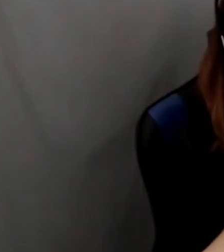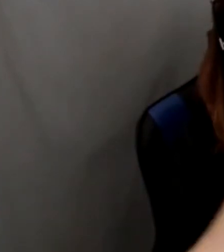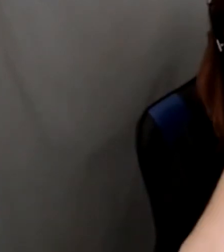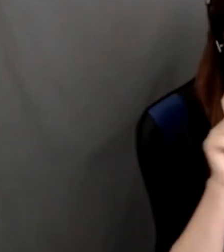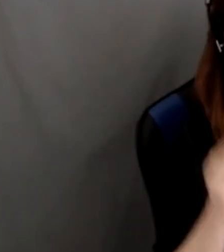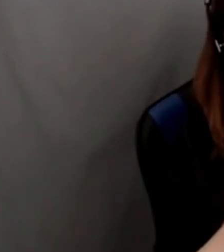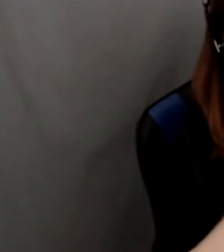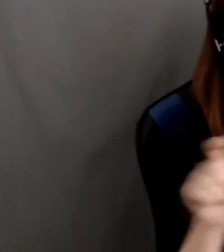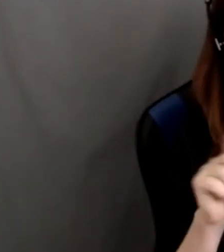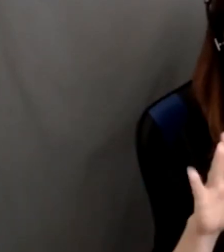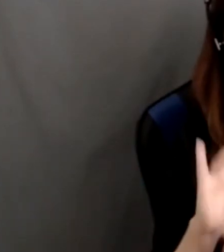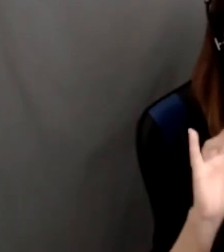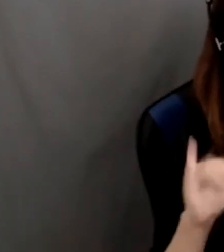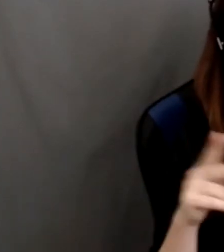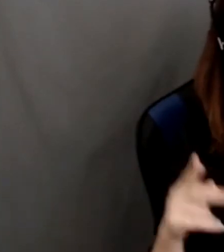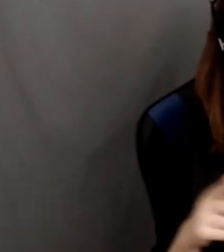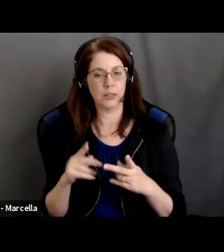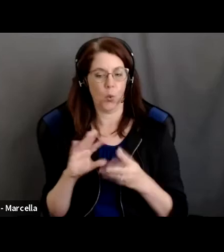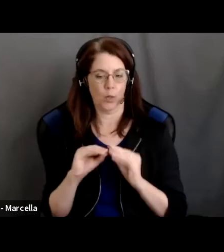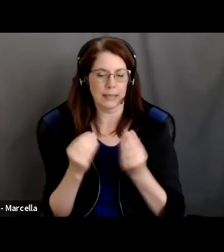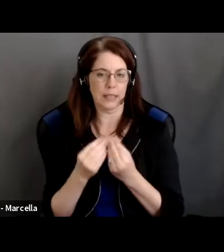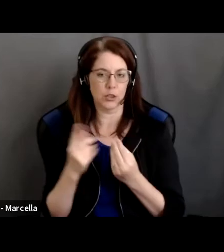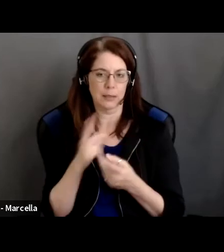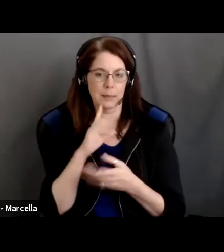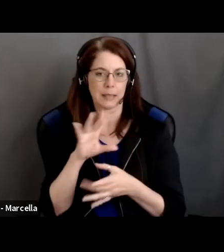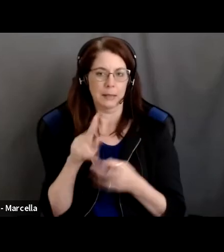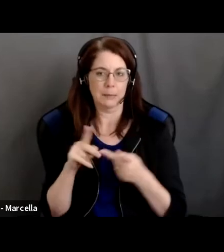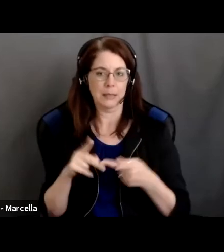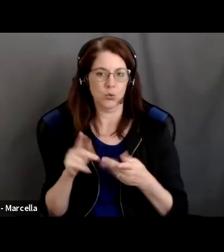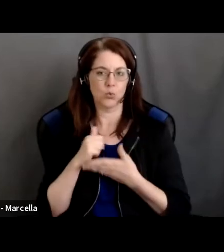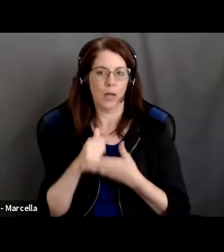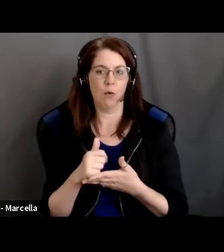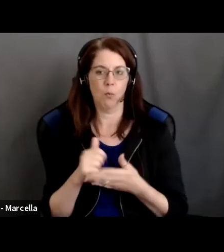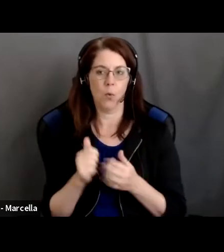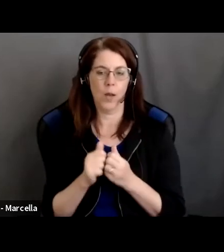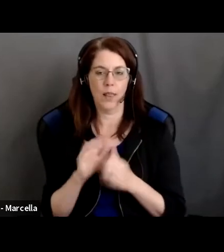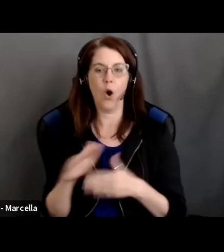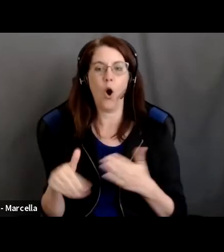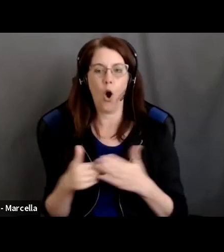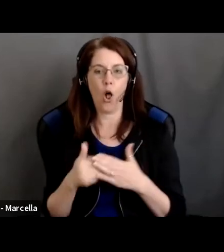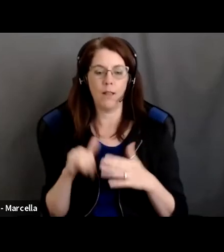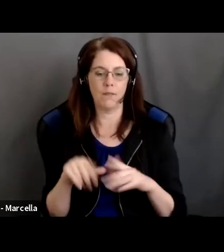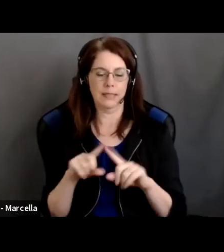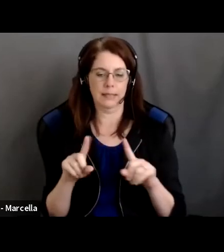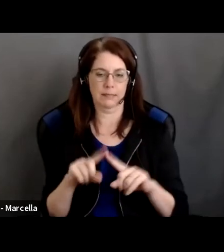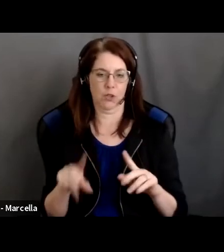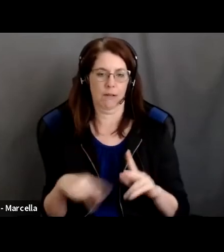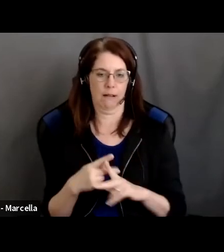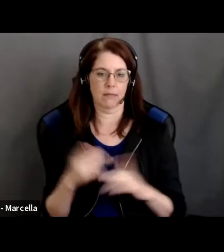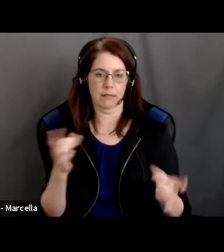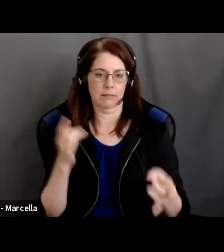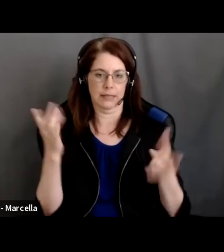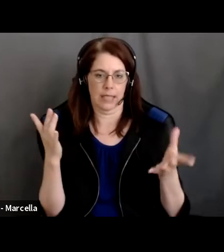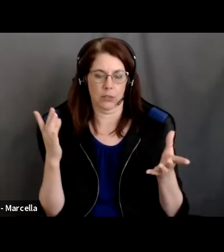in a position to help with all of these kinds of things, these